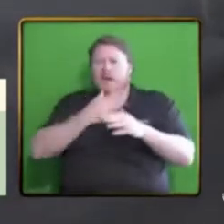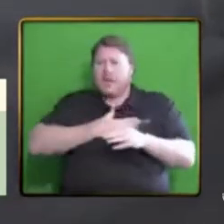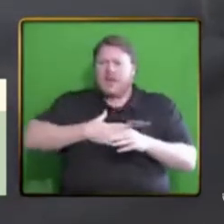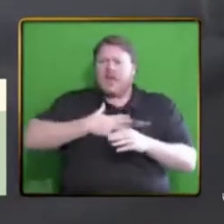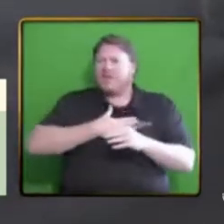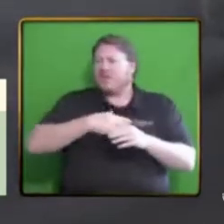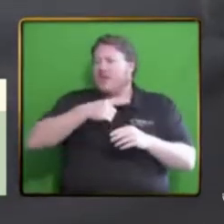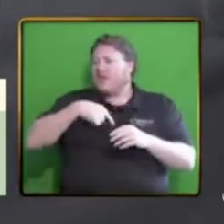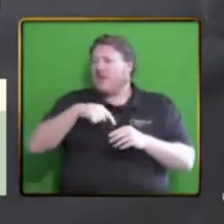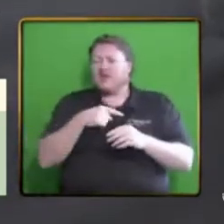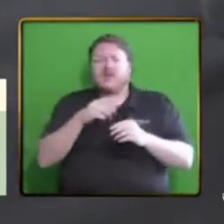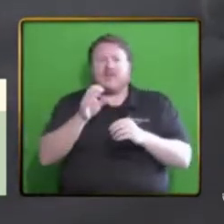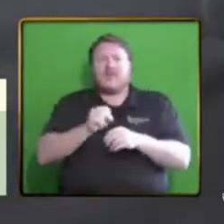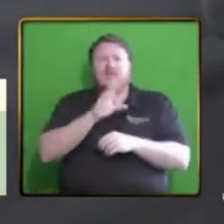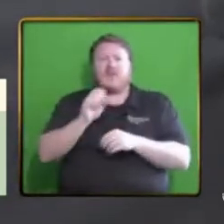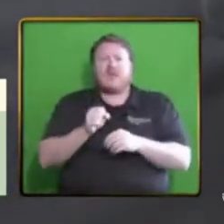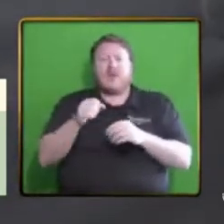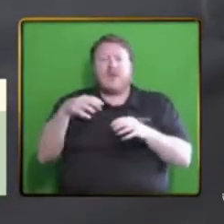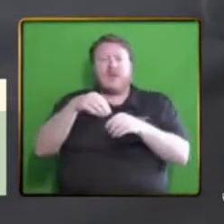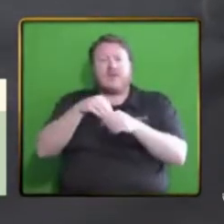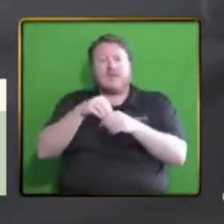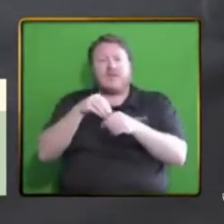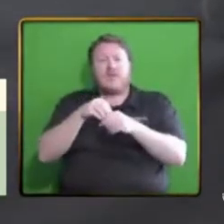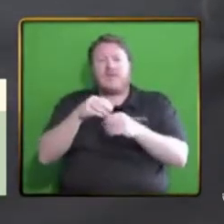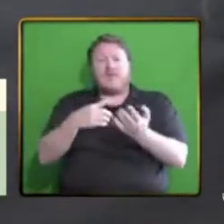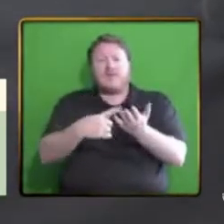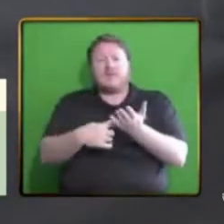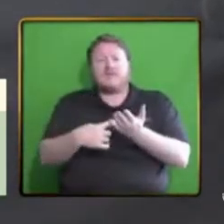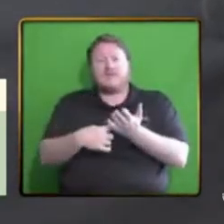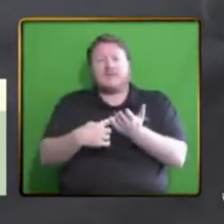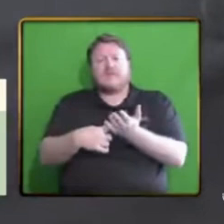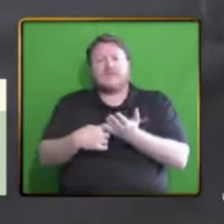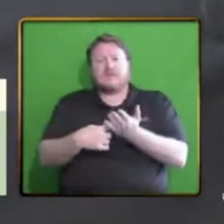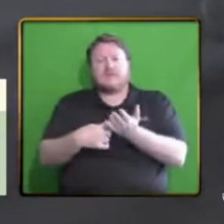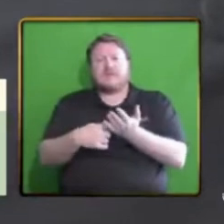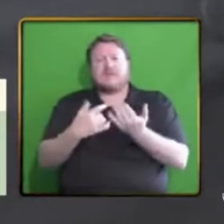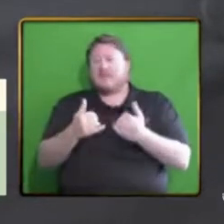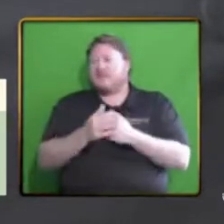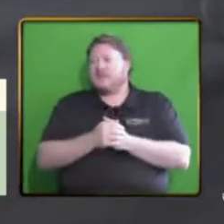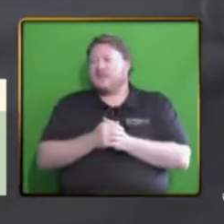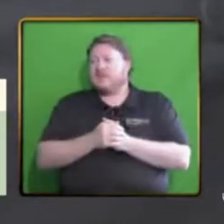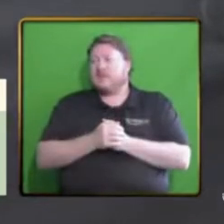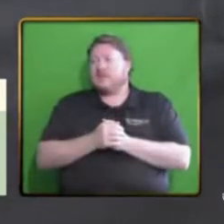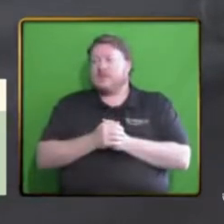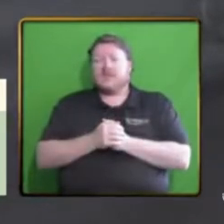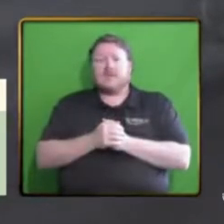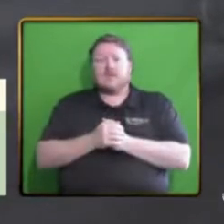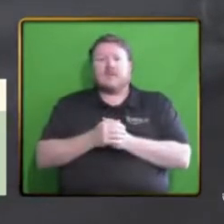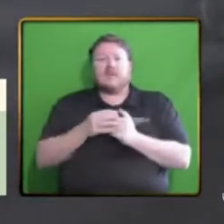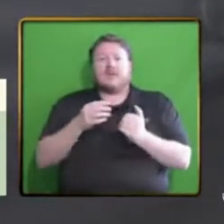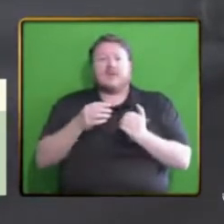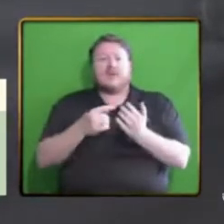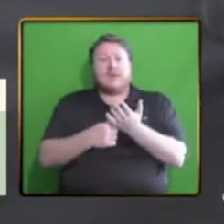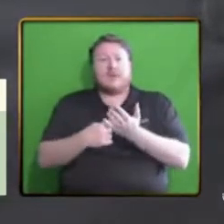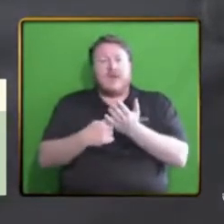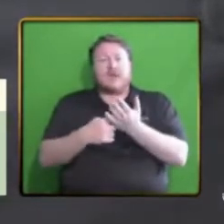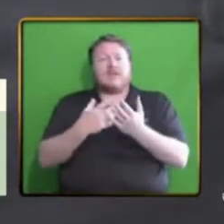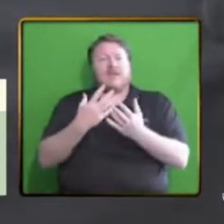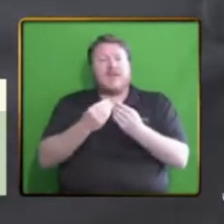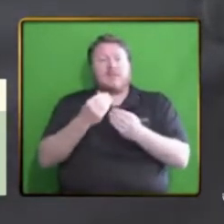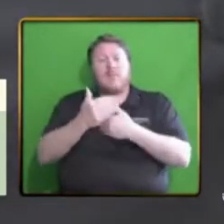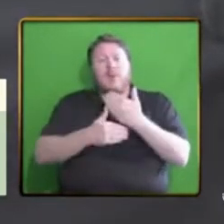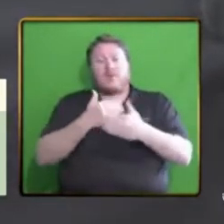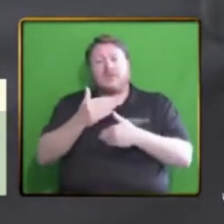to participate in this debate, a debate and a process that was ably